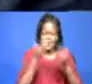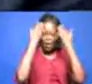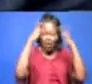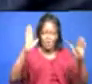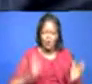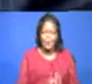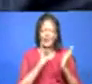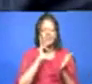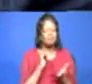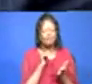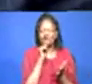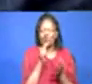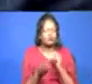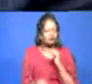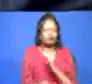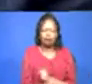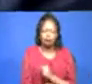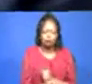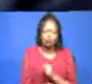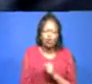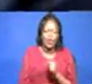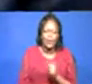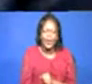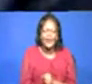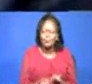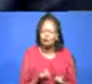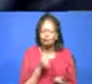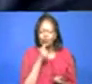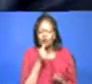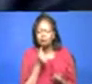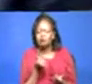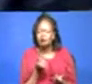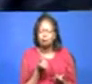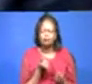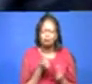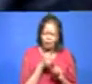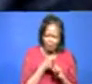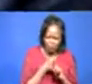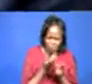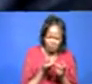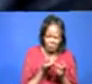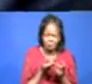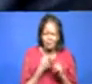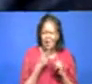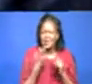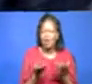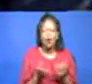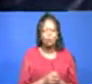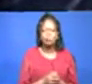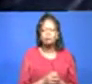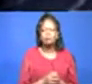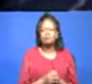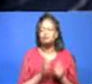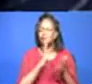telling them don't lobby, don't canvass, don't pay. And at the moment there are about